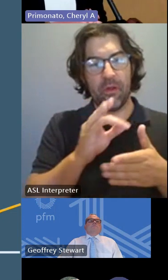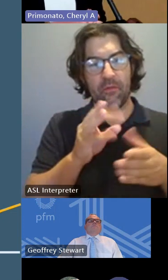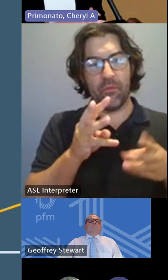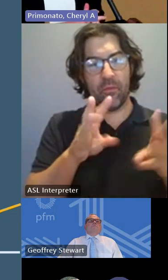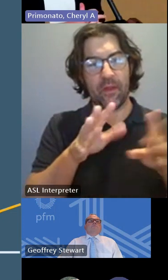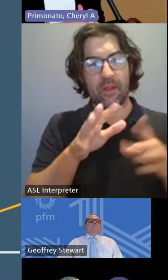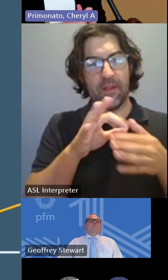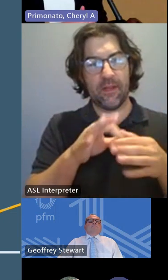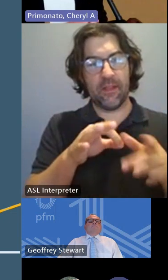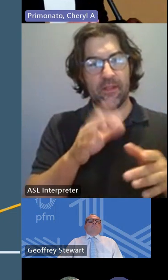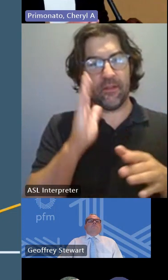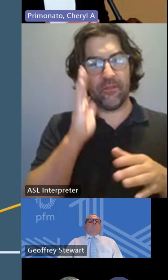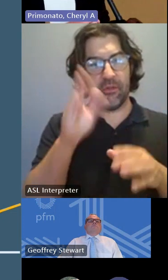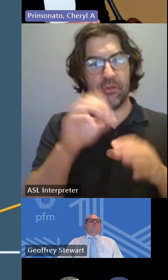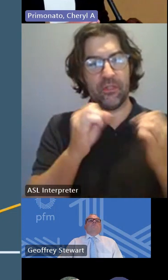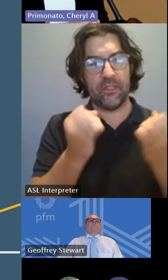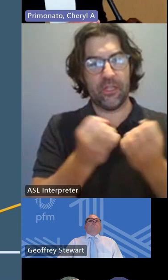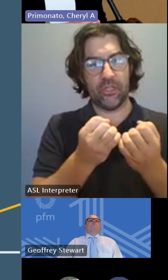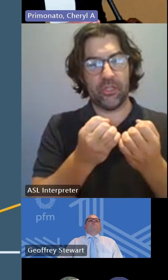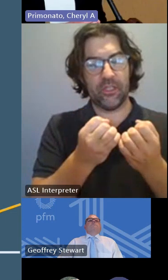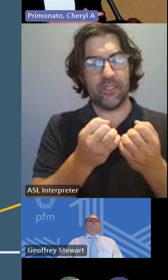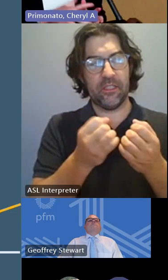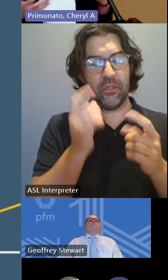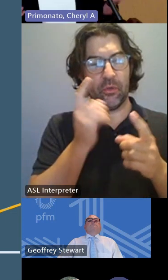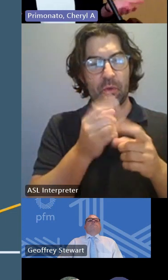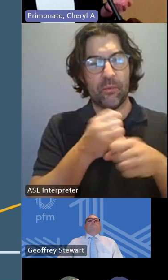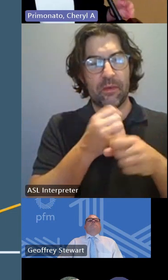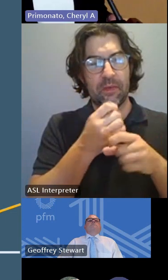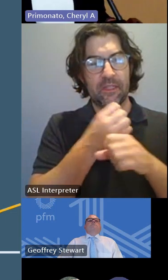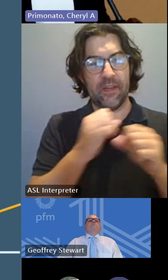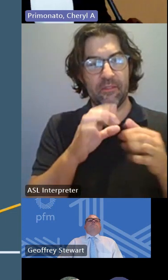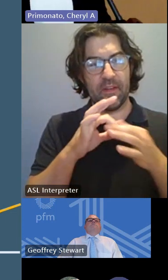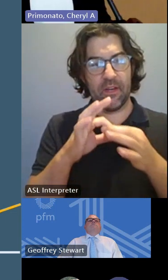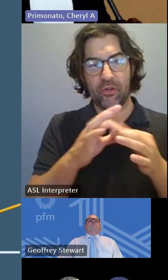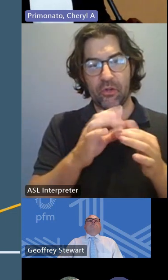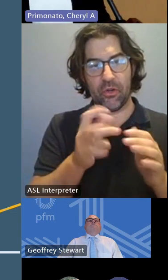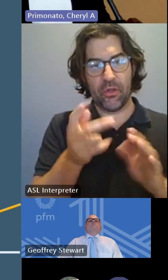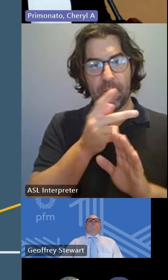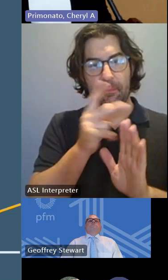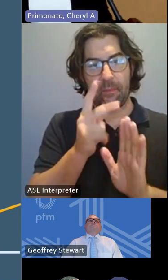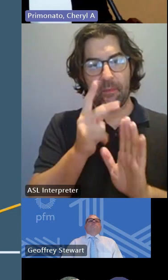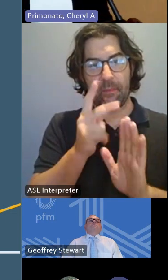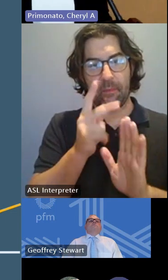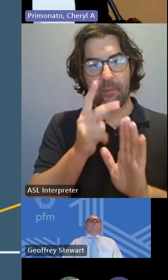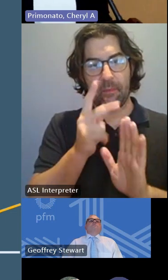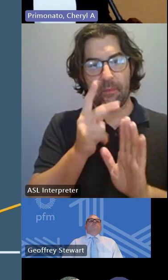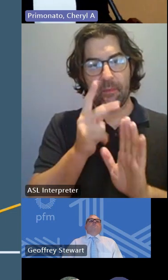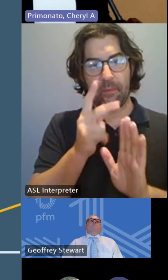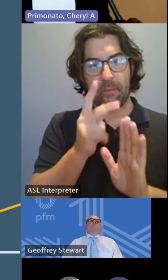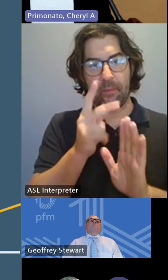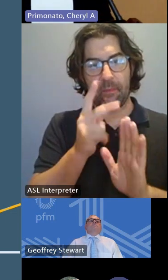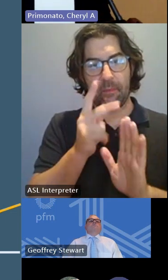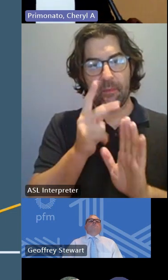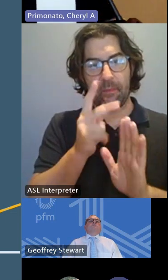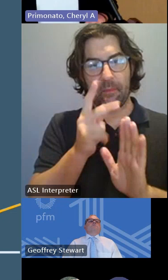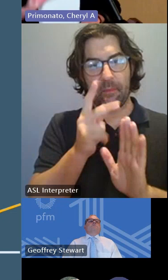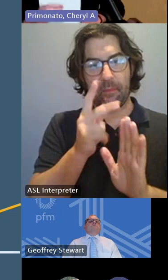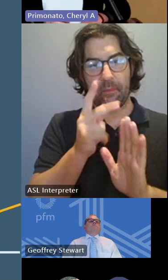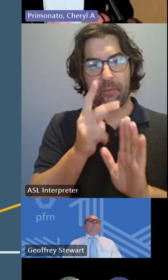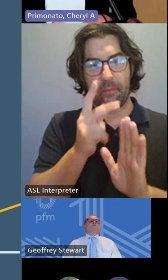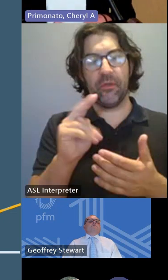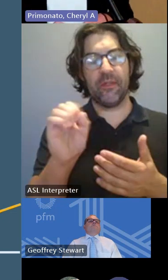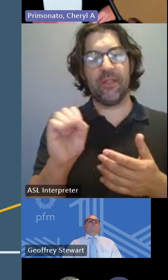proposed future station area to create safe connections and other programmatic or policy actions that will help support a new Brushton station. So